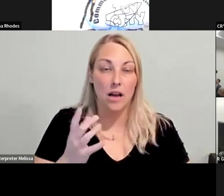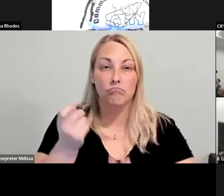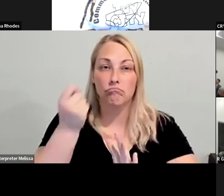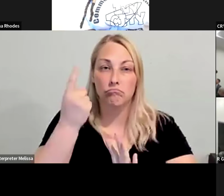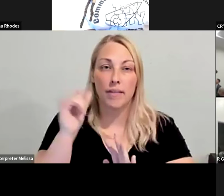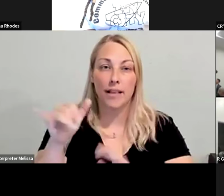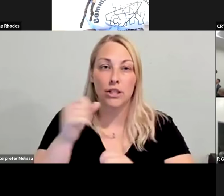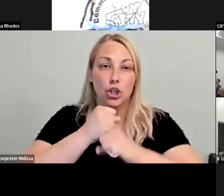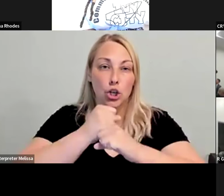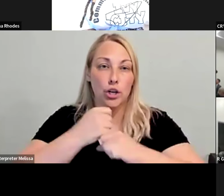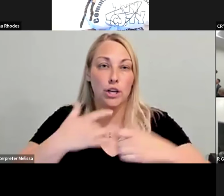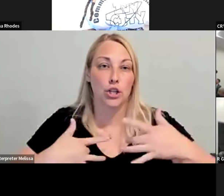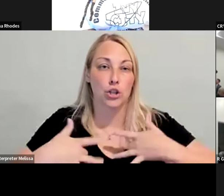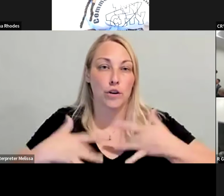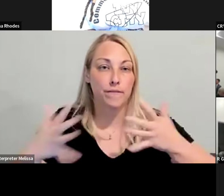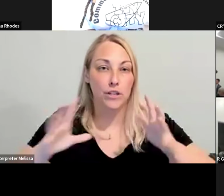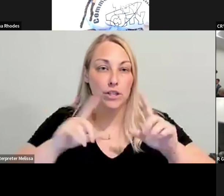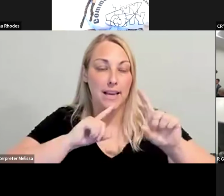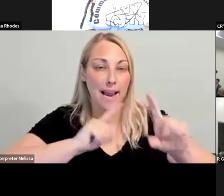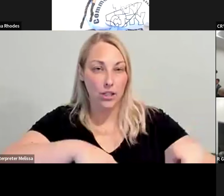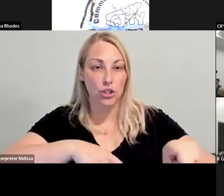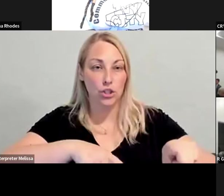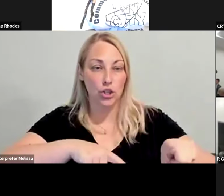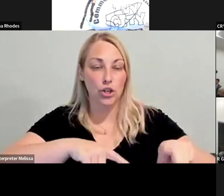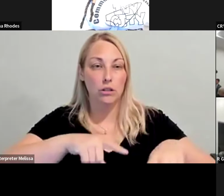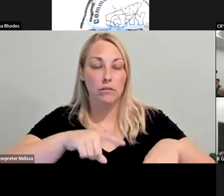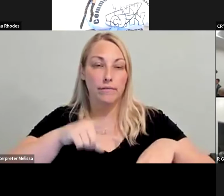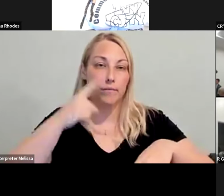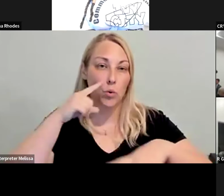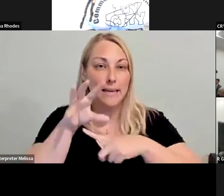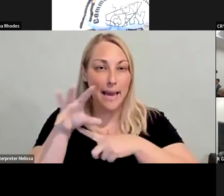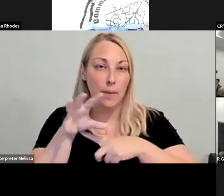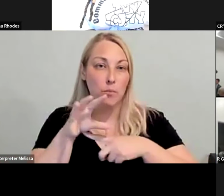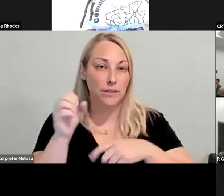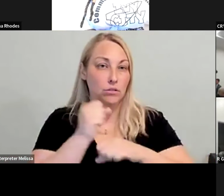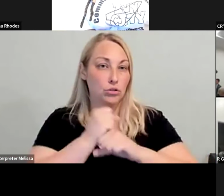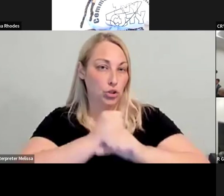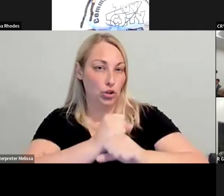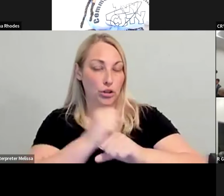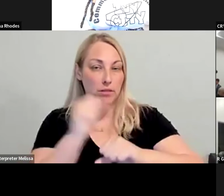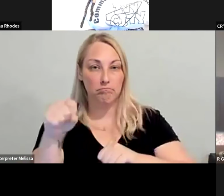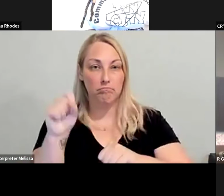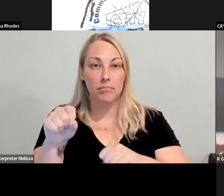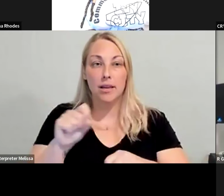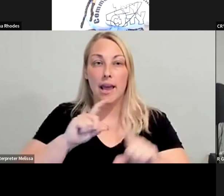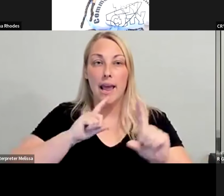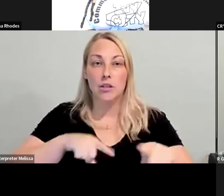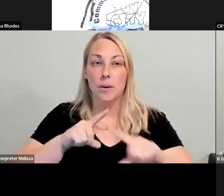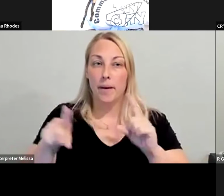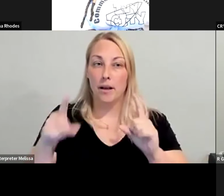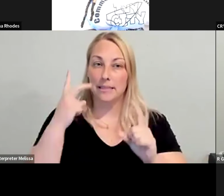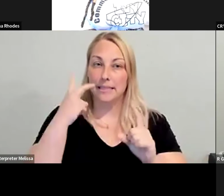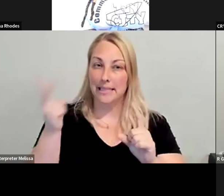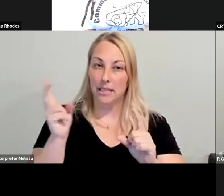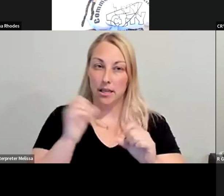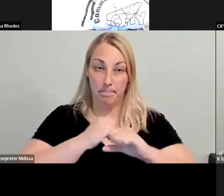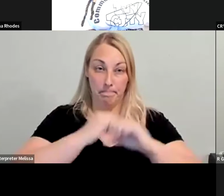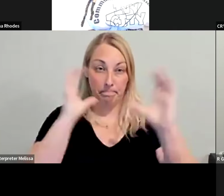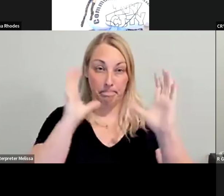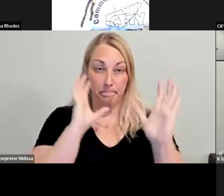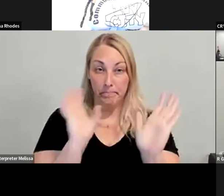was answered in regards to the security and the security cameras, but I think seeing a picture would at